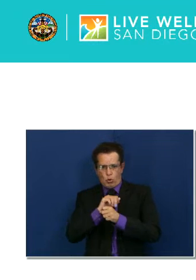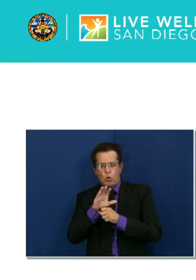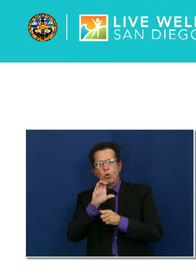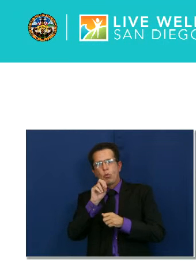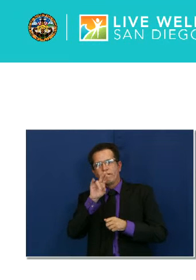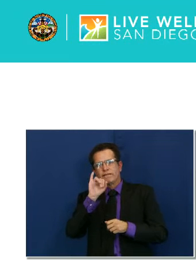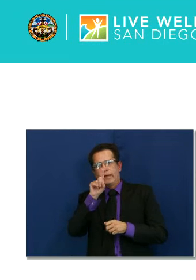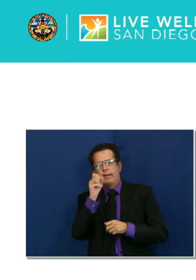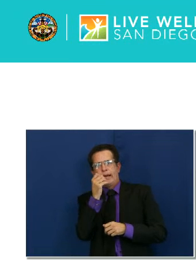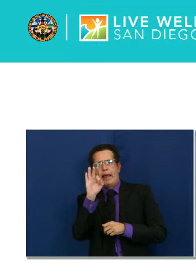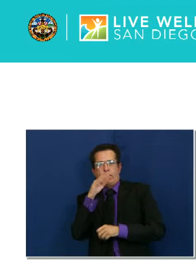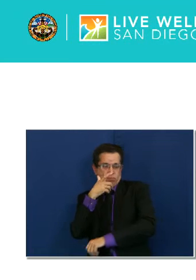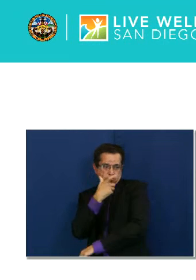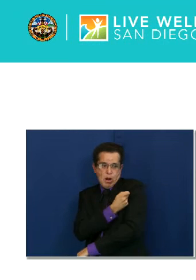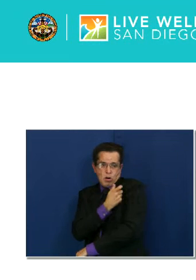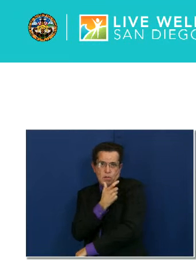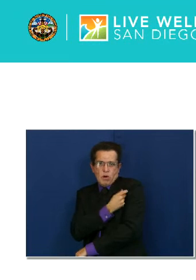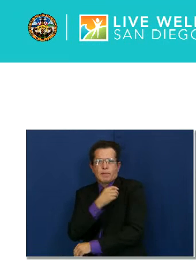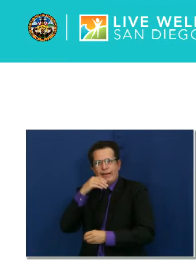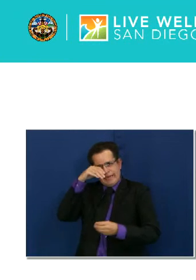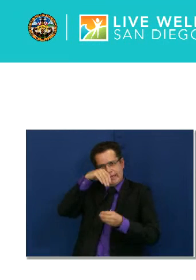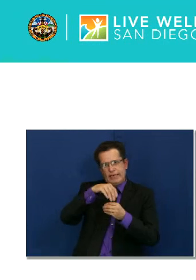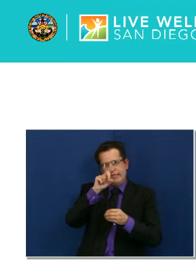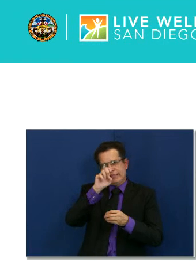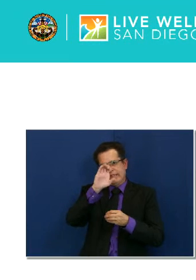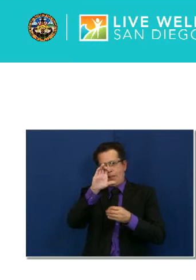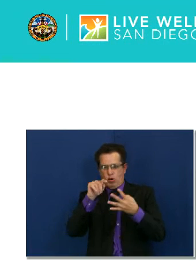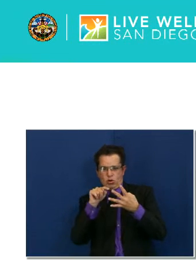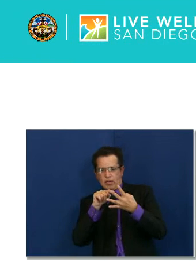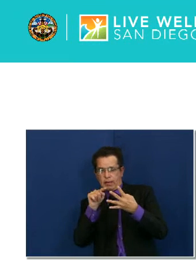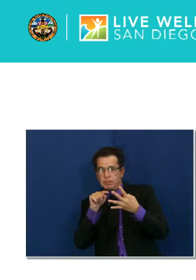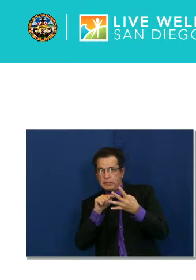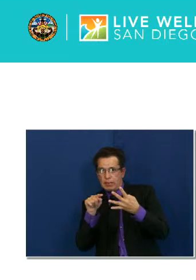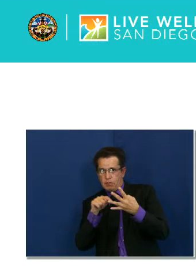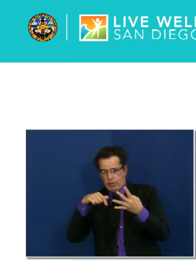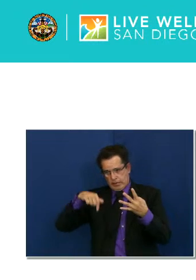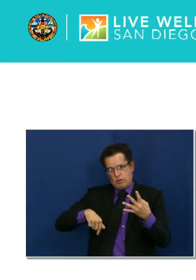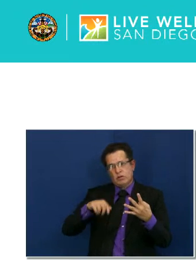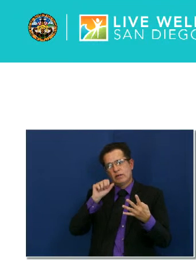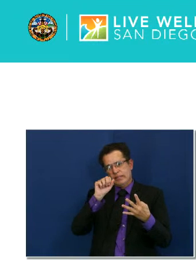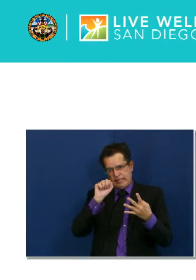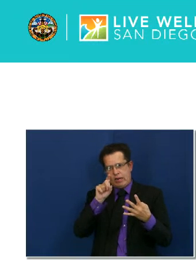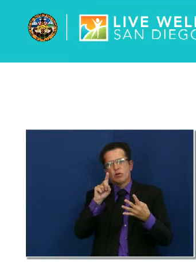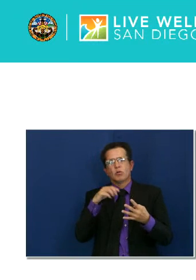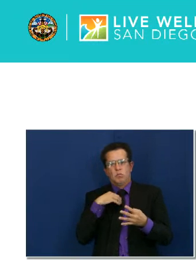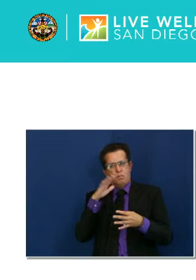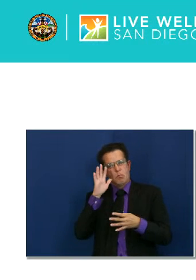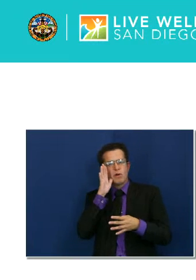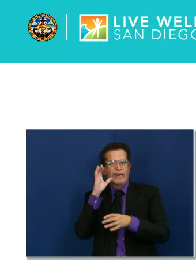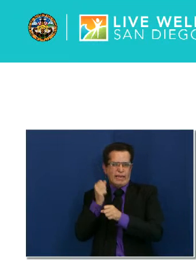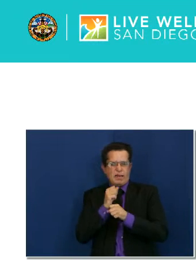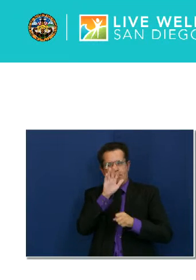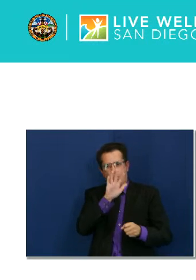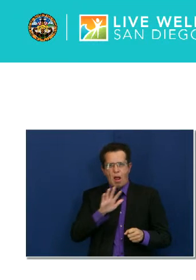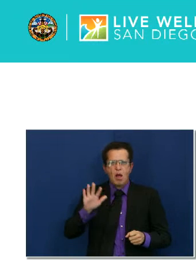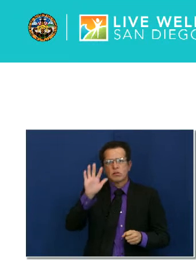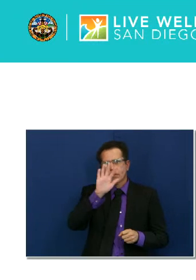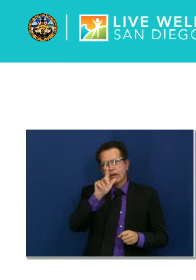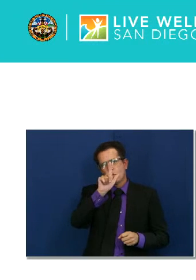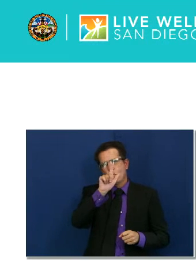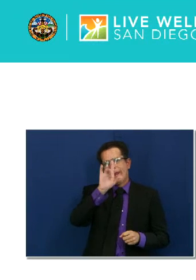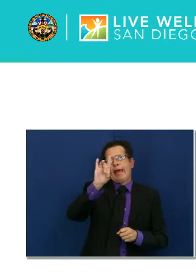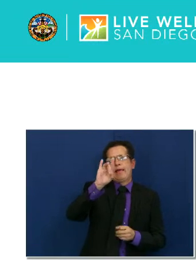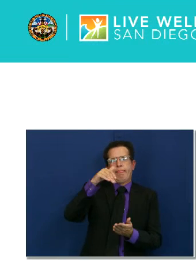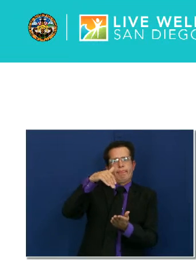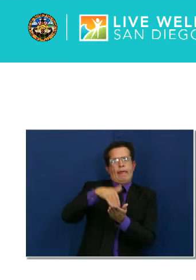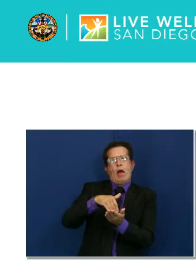in mid-December. San Diego County anticipates receiving approximately 28,000 doses. And this is just the